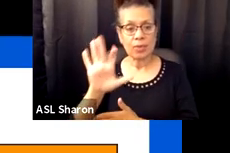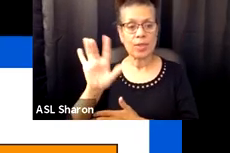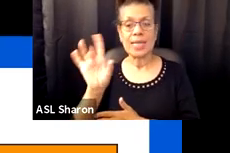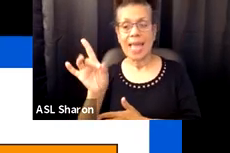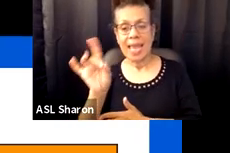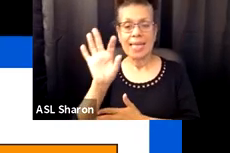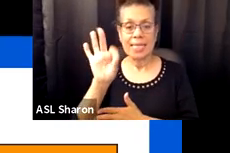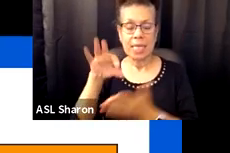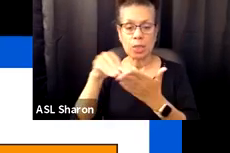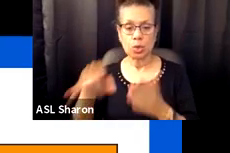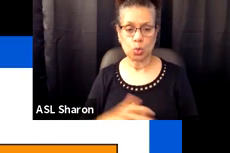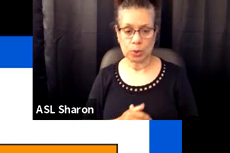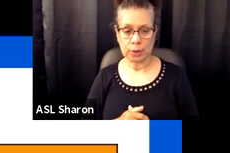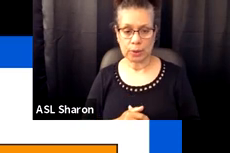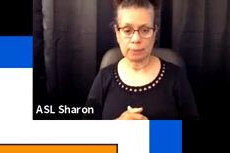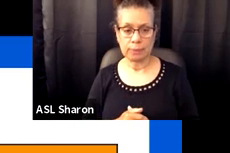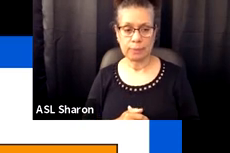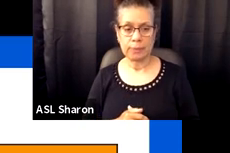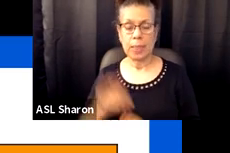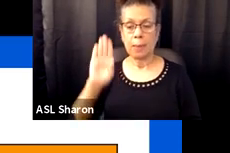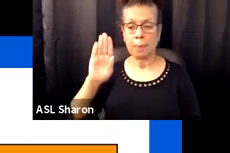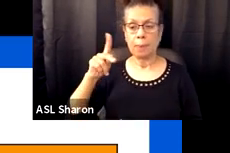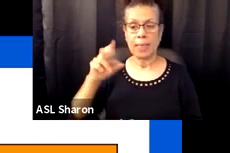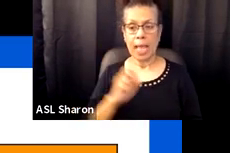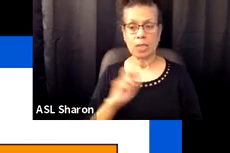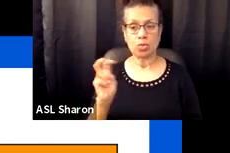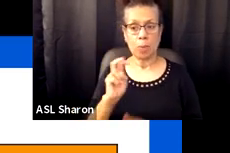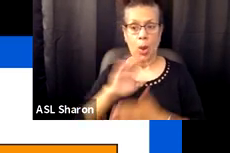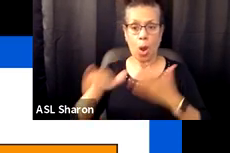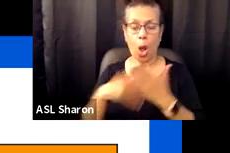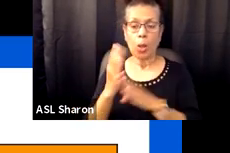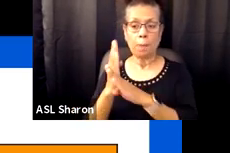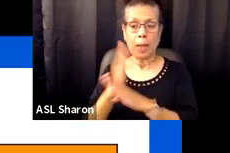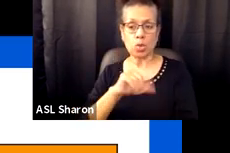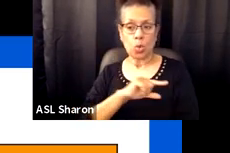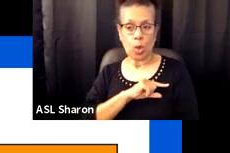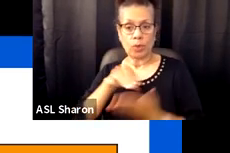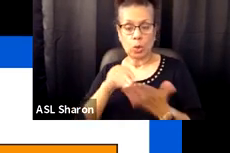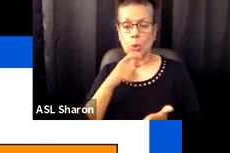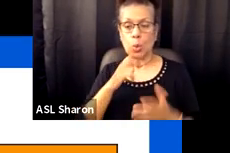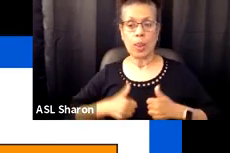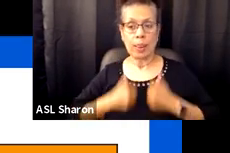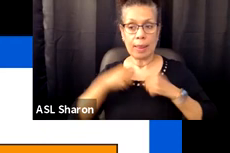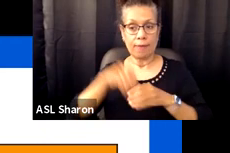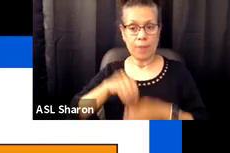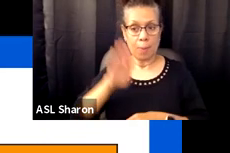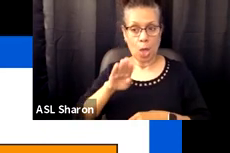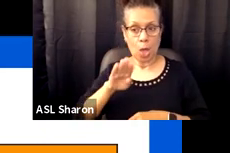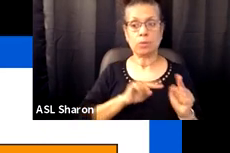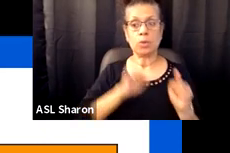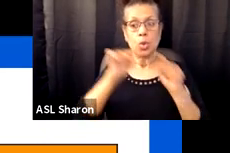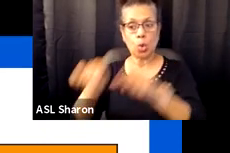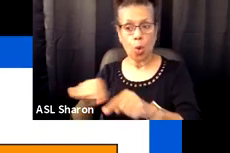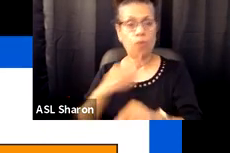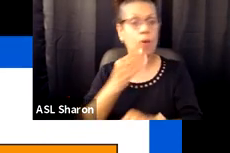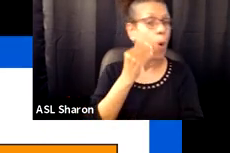students bps transports all bus eligible students who are boston residents to our schools as well